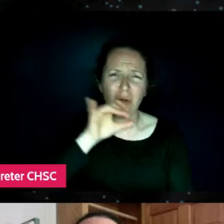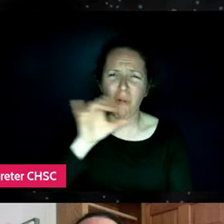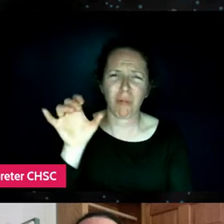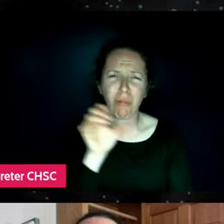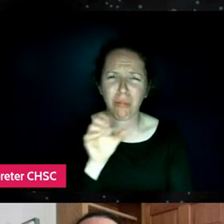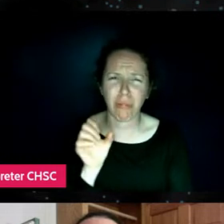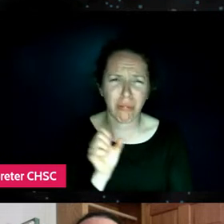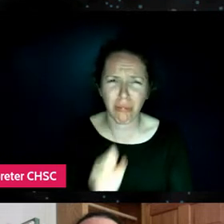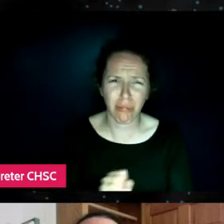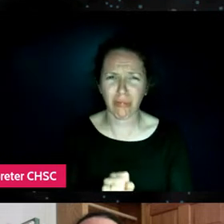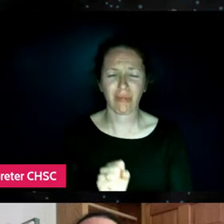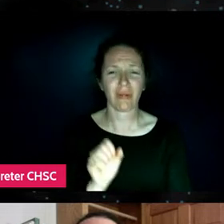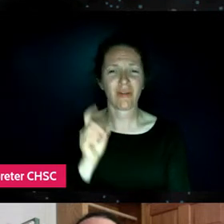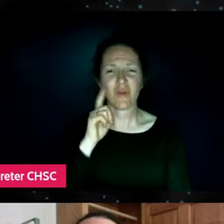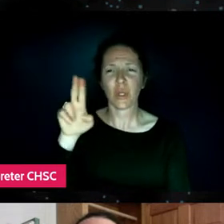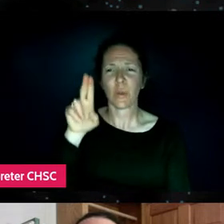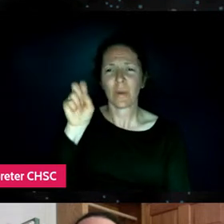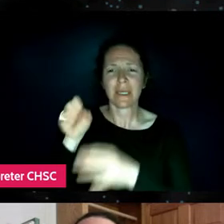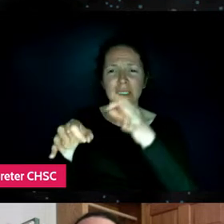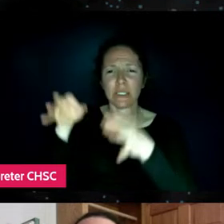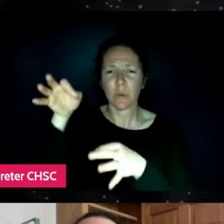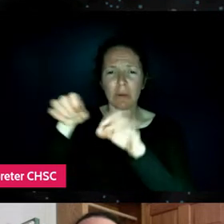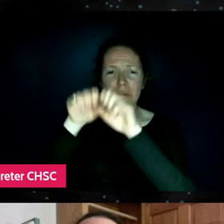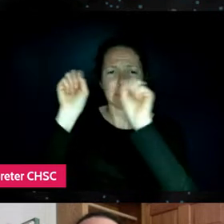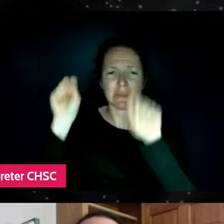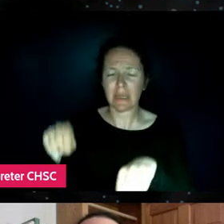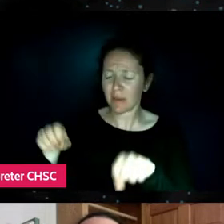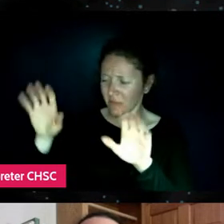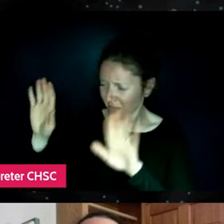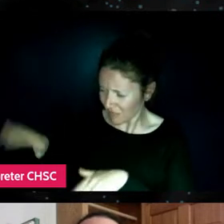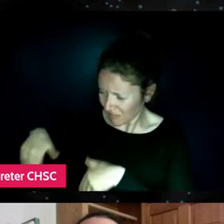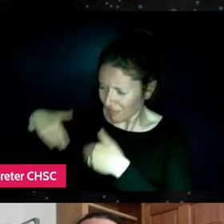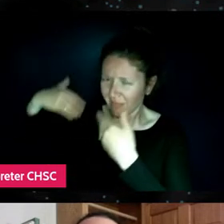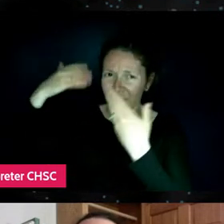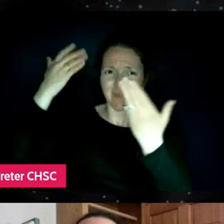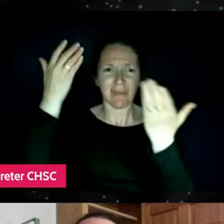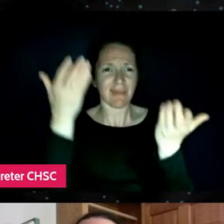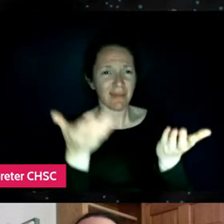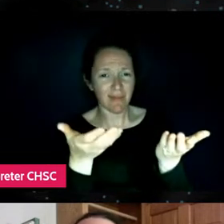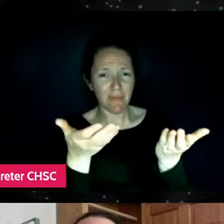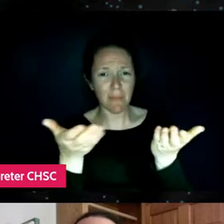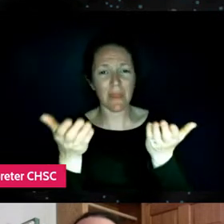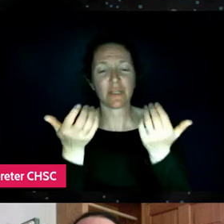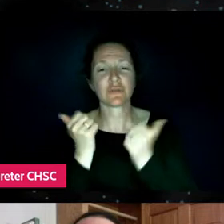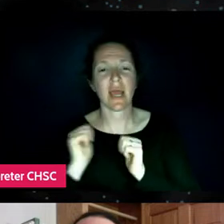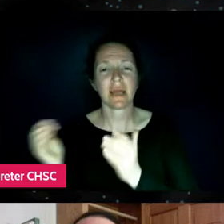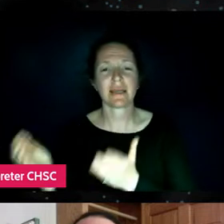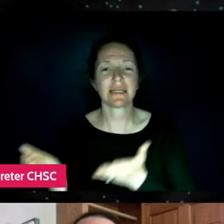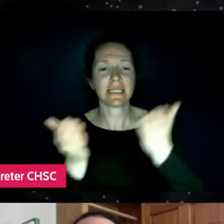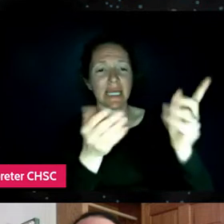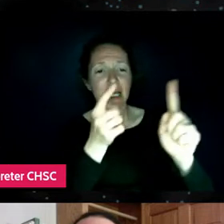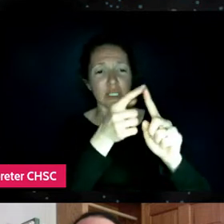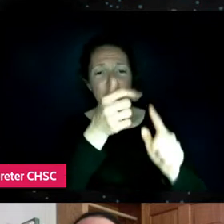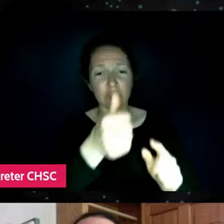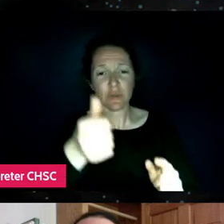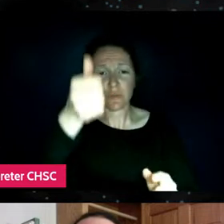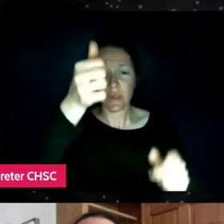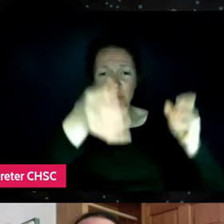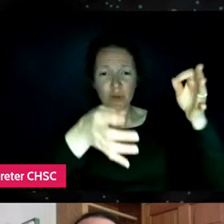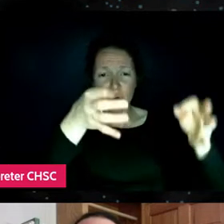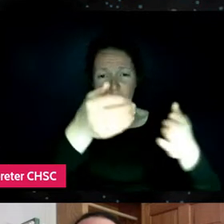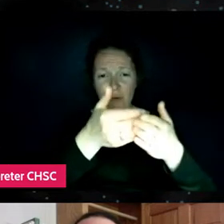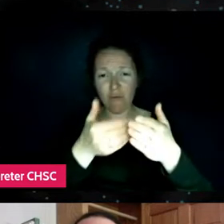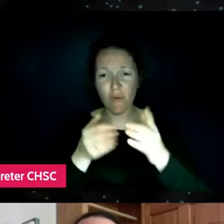in the U.S. court systems, to try and take this up to the Supreme Court prior to going to trial.